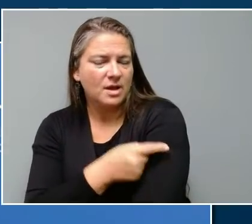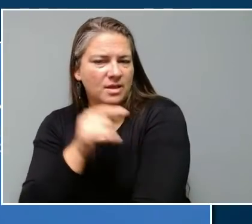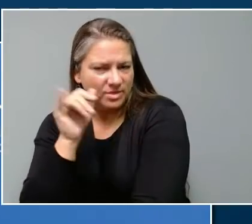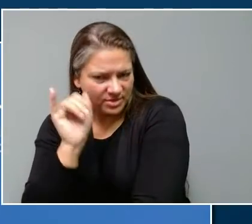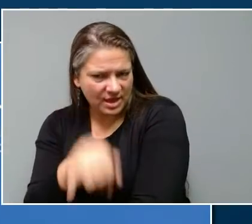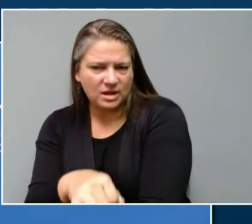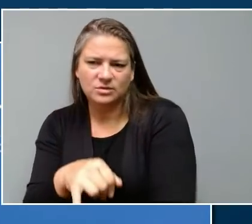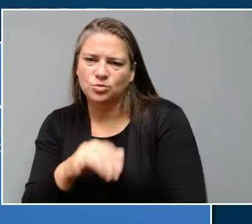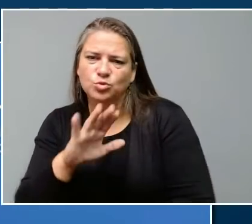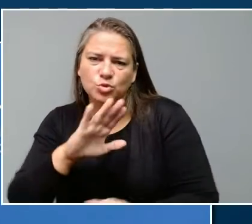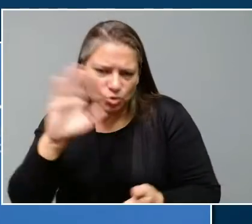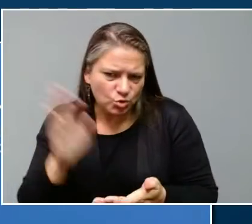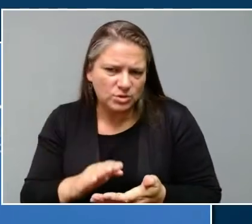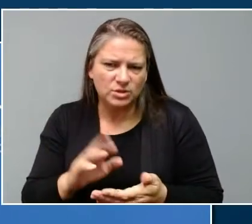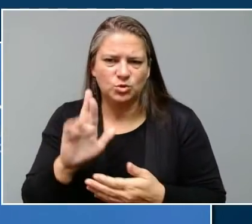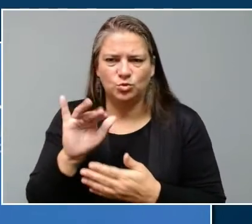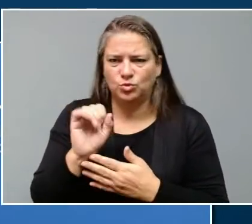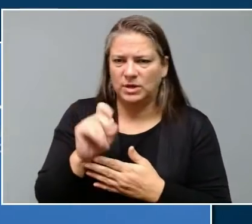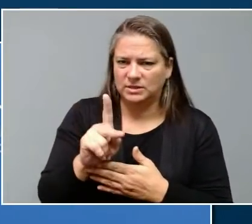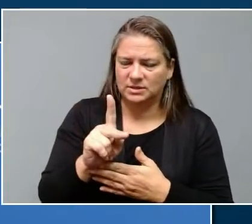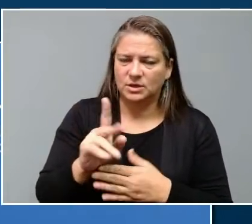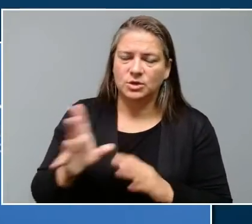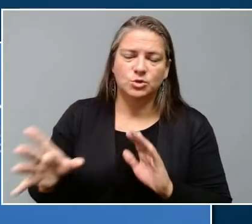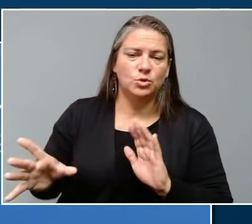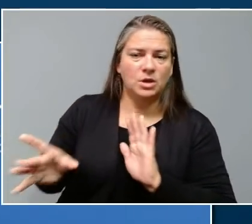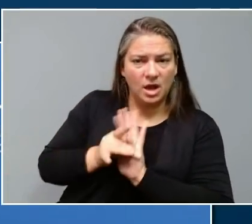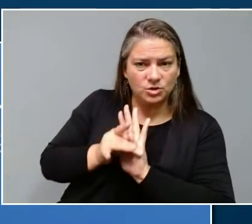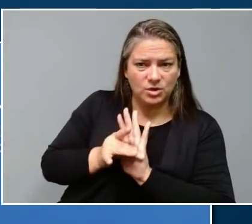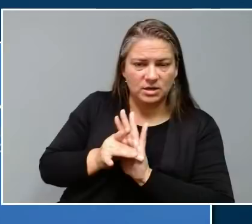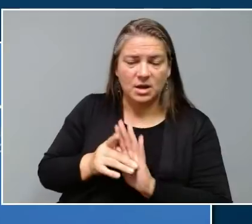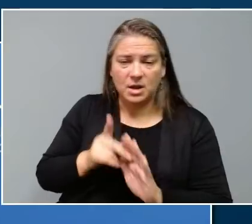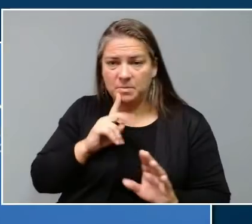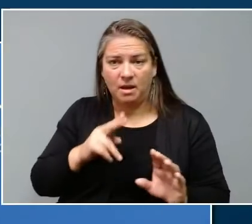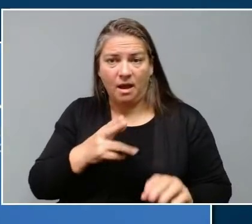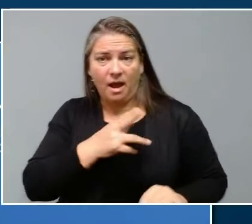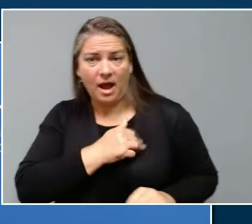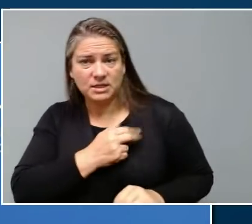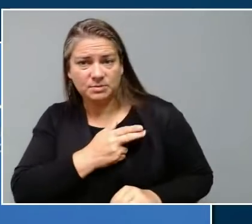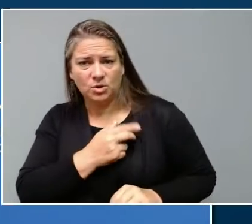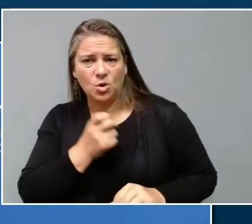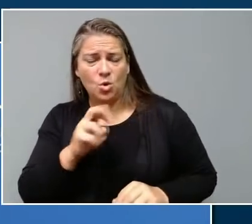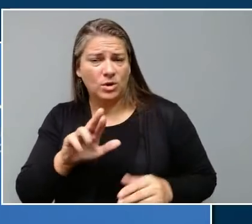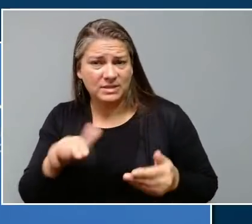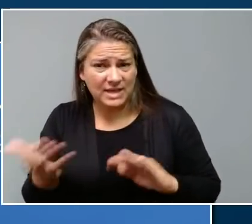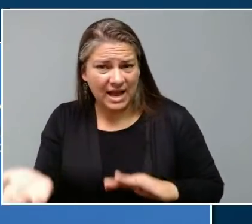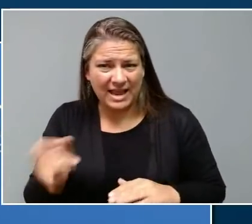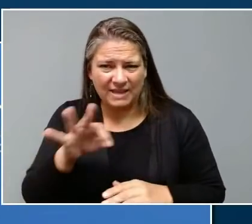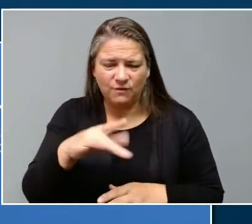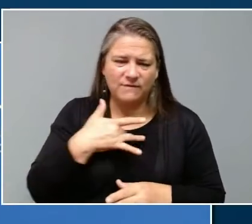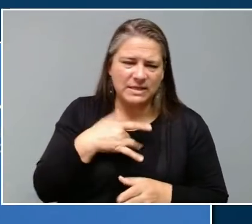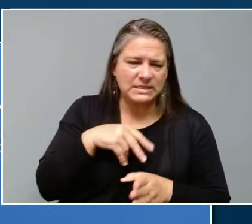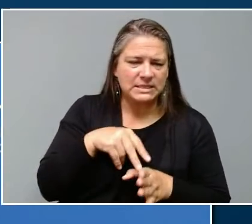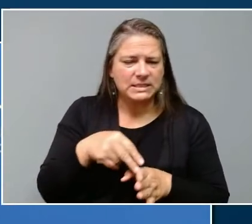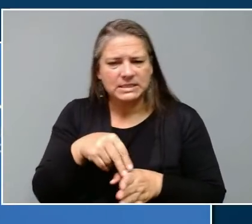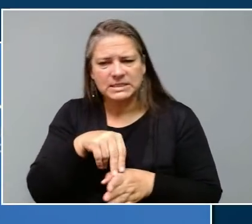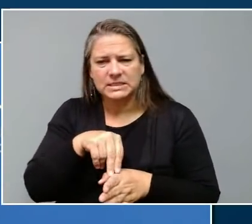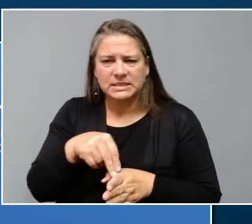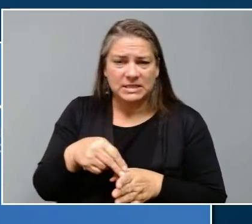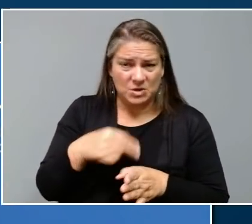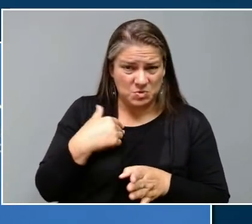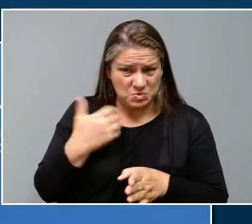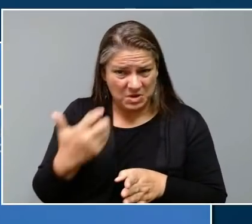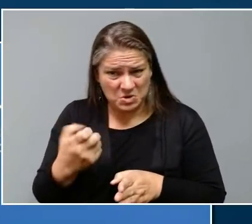virus, being hospitalized, or dying. If you are on the fence about getting vaccinated, please pick up the phone and call your physician to